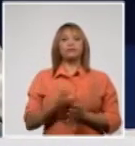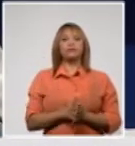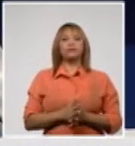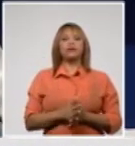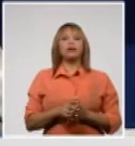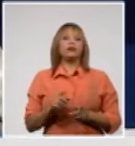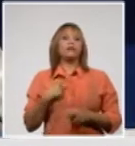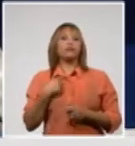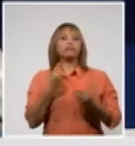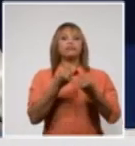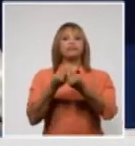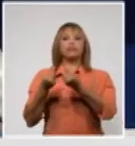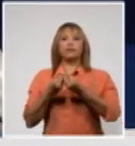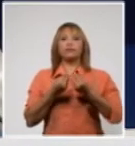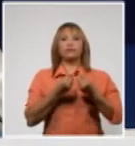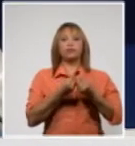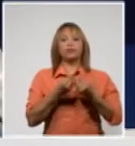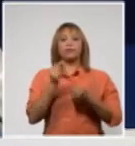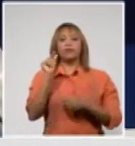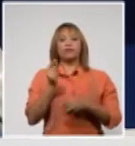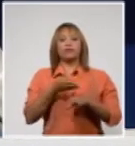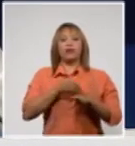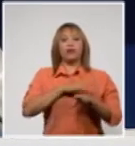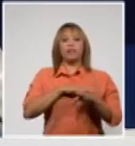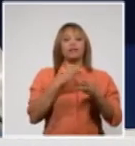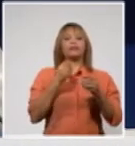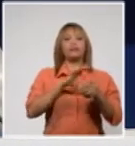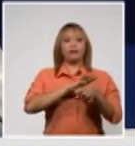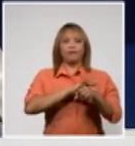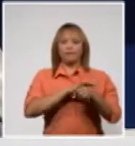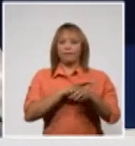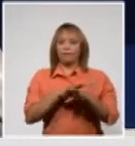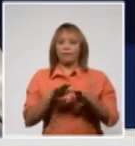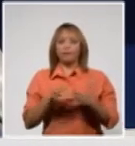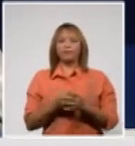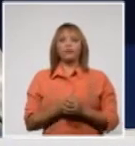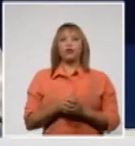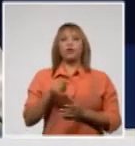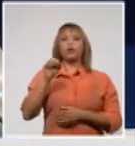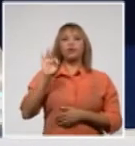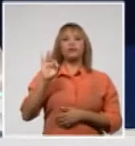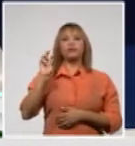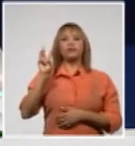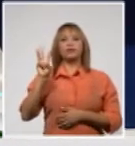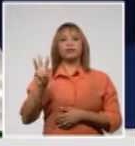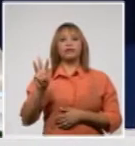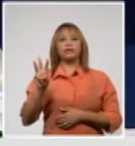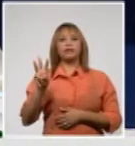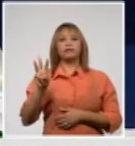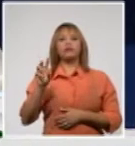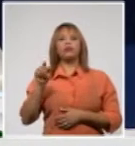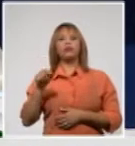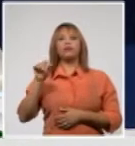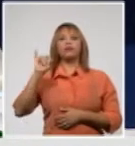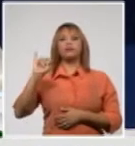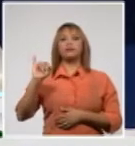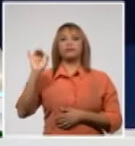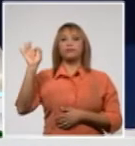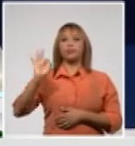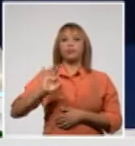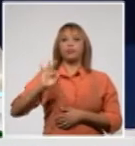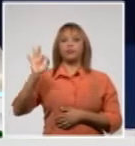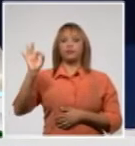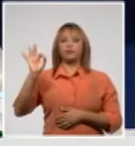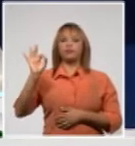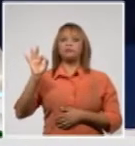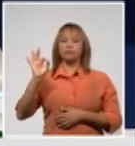136 from Santiago de Cuba, and so on and so forth from all of the country's territories, and consistent with